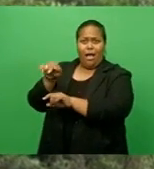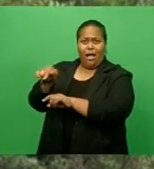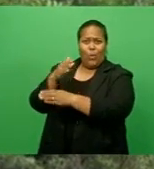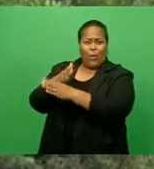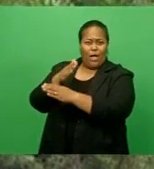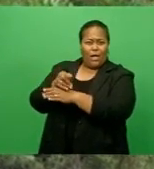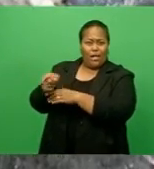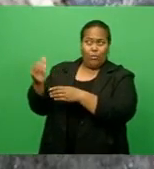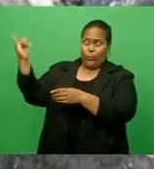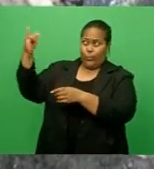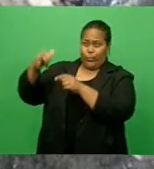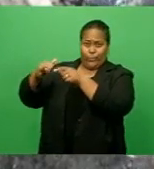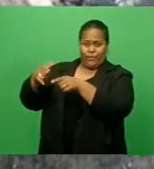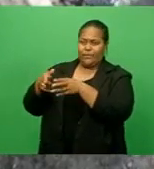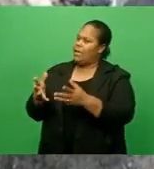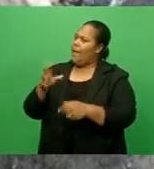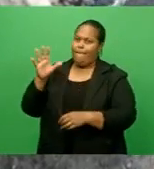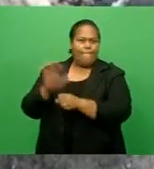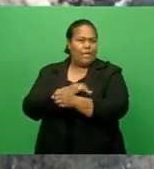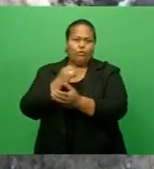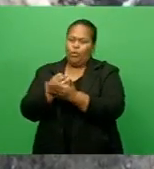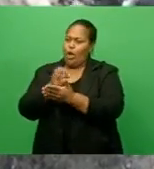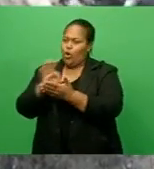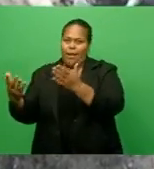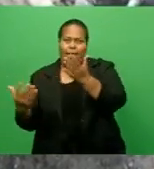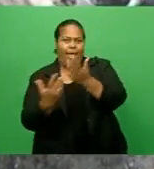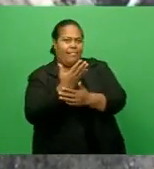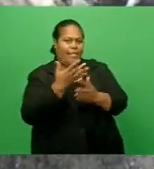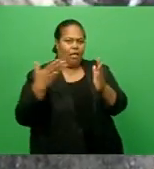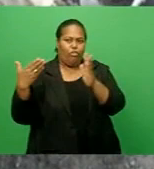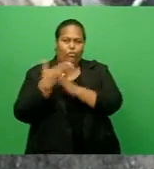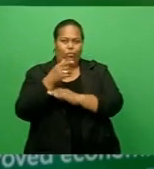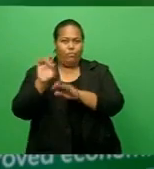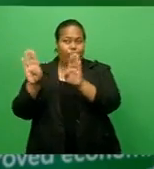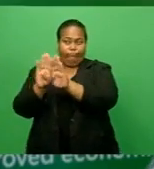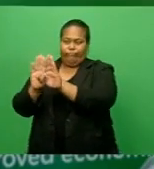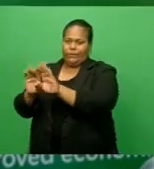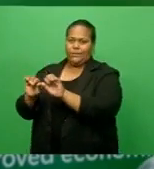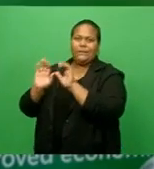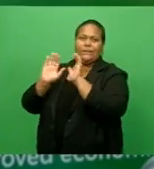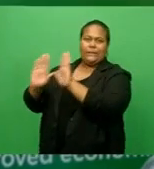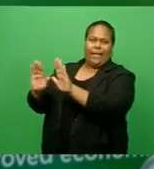in ensuring that such disease does not enter our shores. Importation of